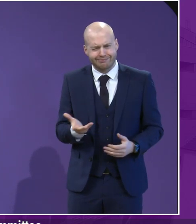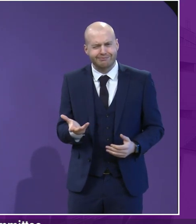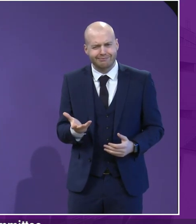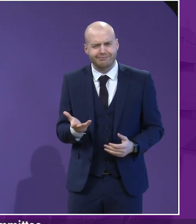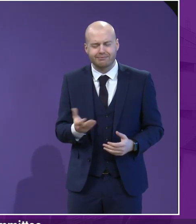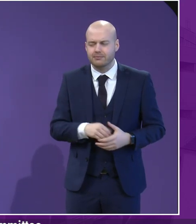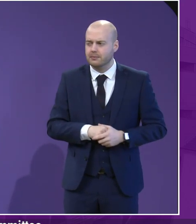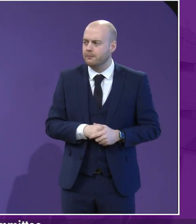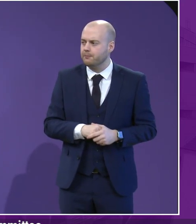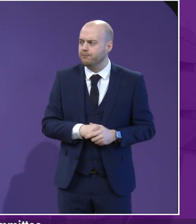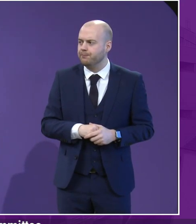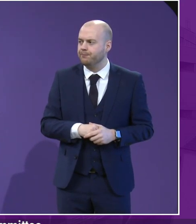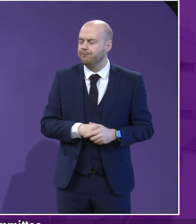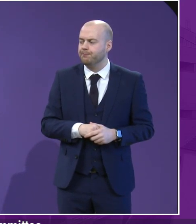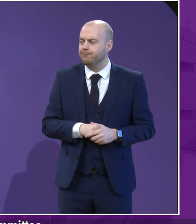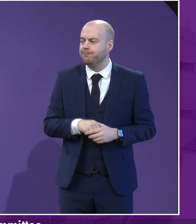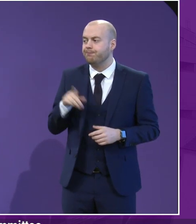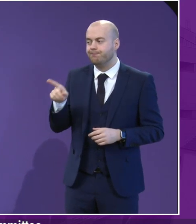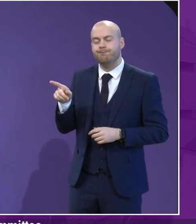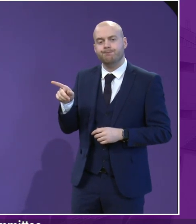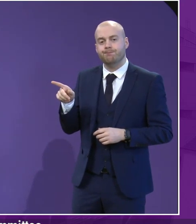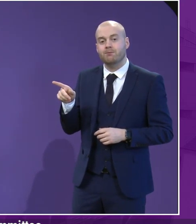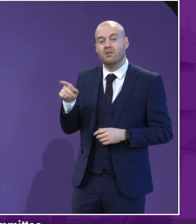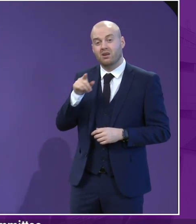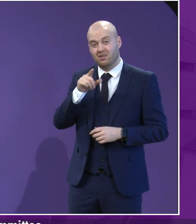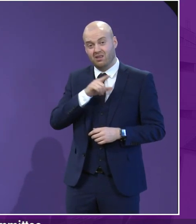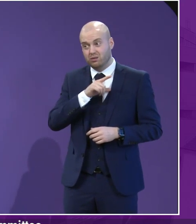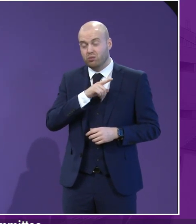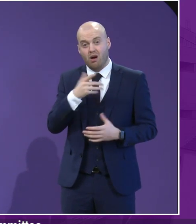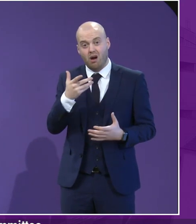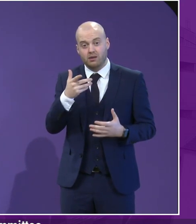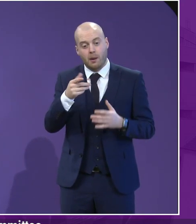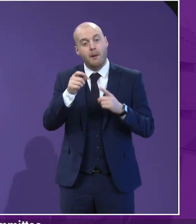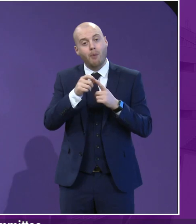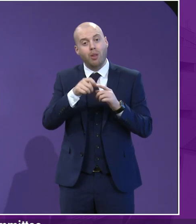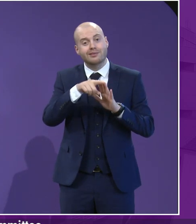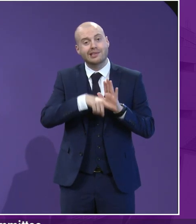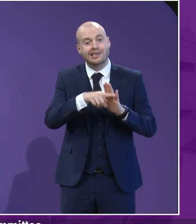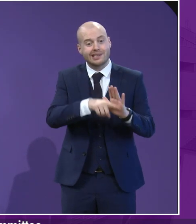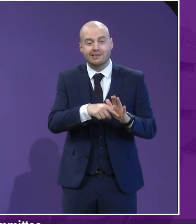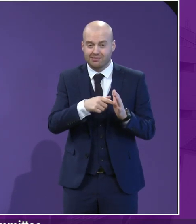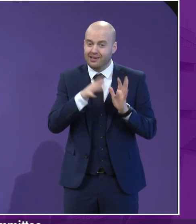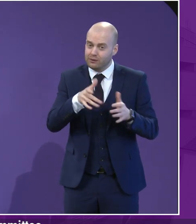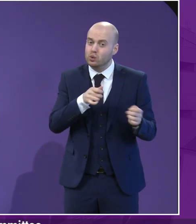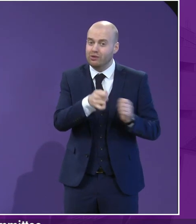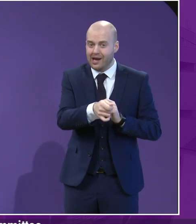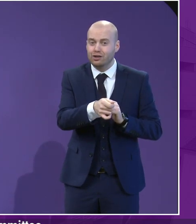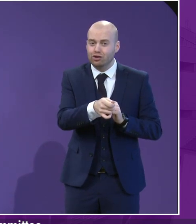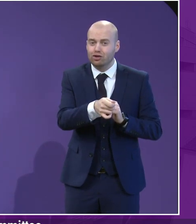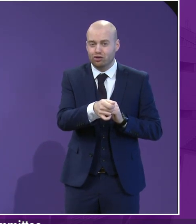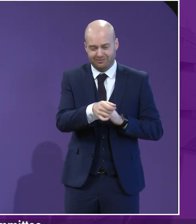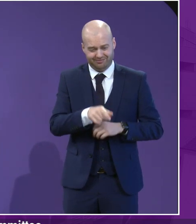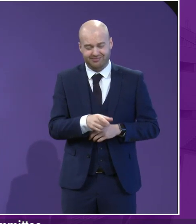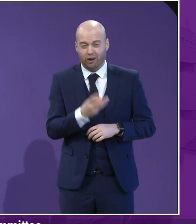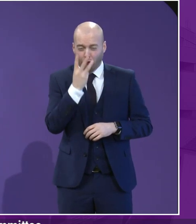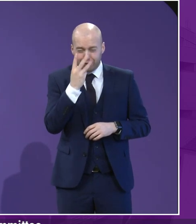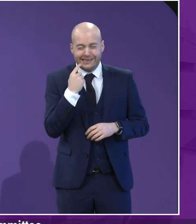itself is too prescriptive, and rather than have to deal with the anxiety that comes along with that, they're better off just dropping out. And I